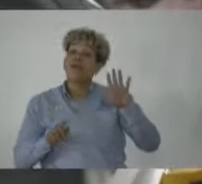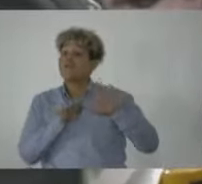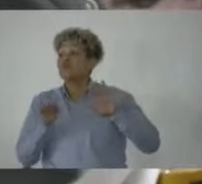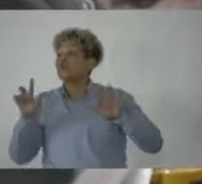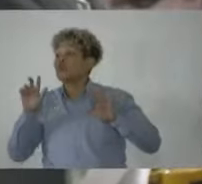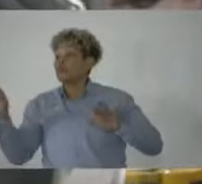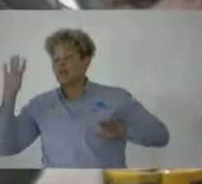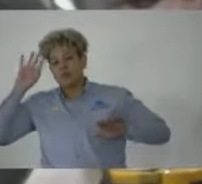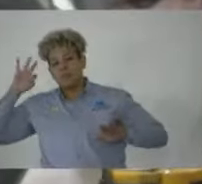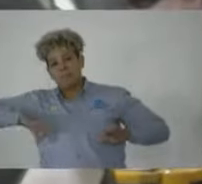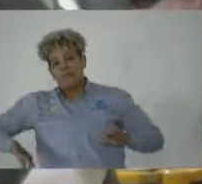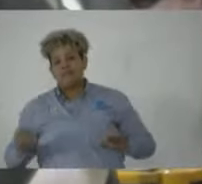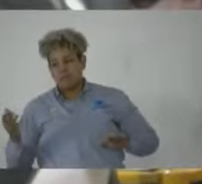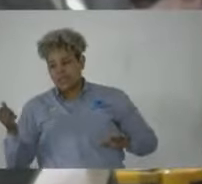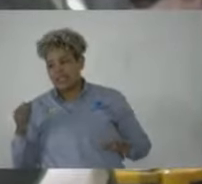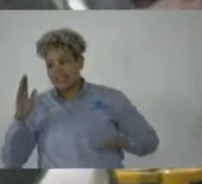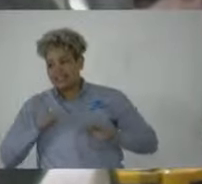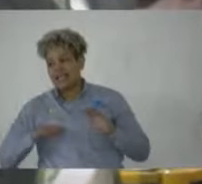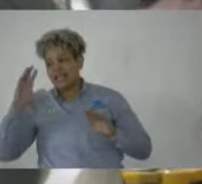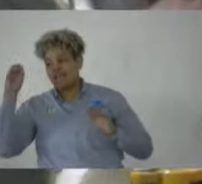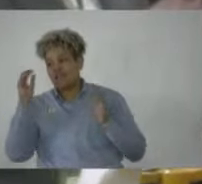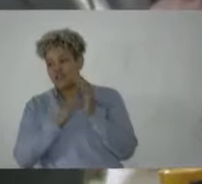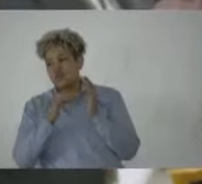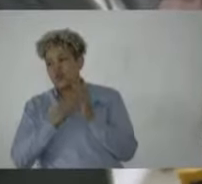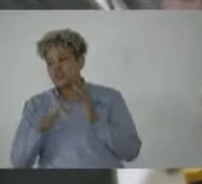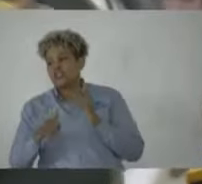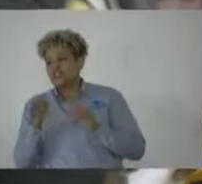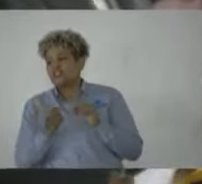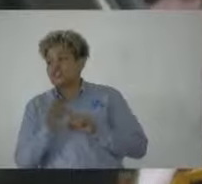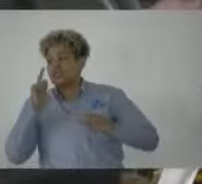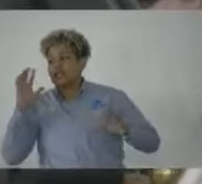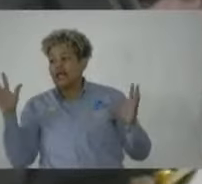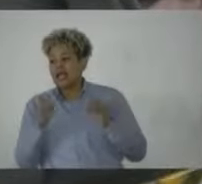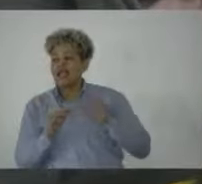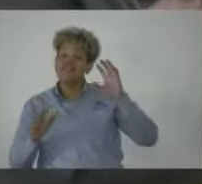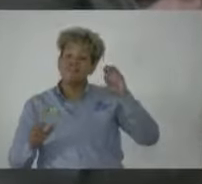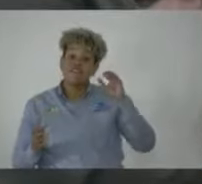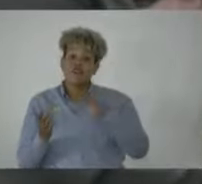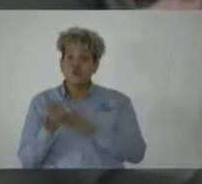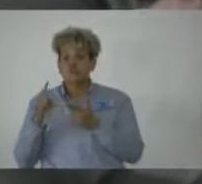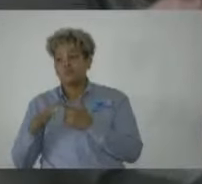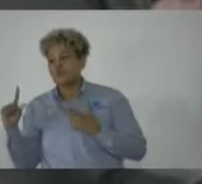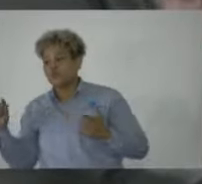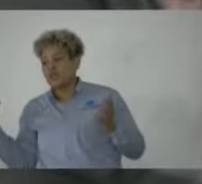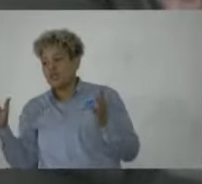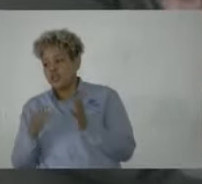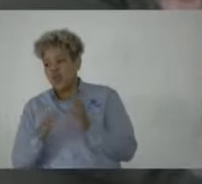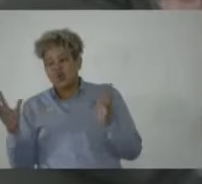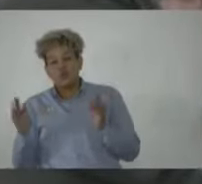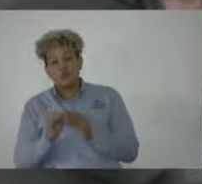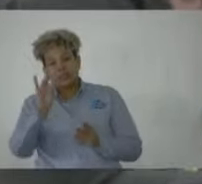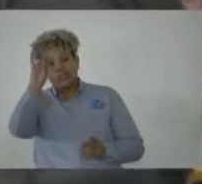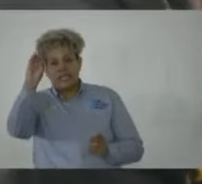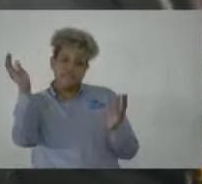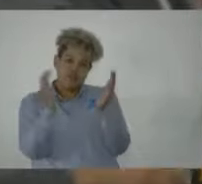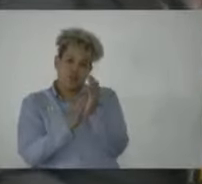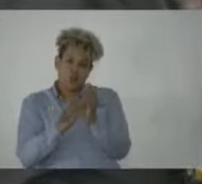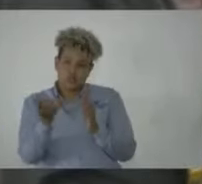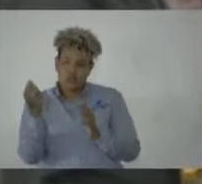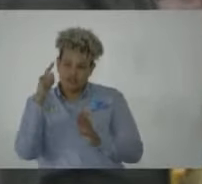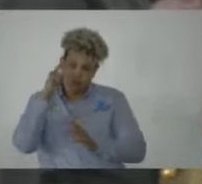million, rather than just getting a 50,000 uplift this year, they'll get the 50,000 plus the 20,000, which is a 70,000 uplift for the